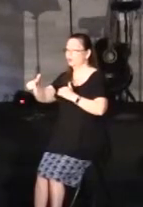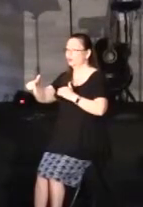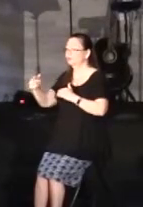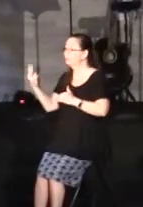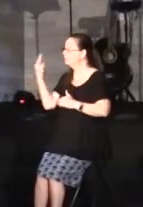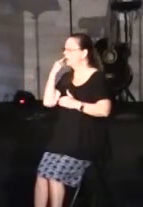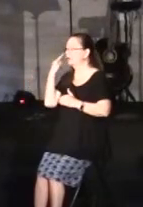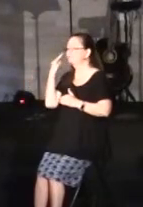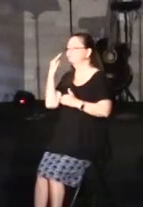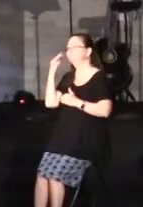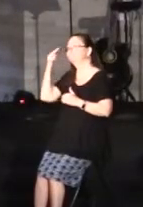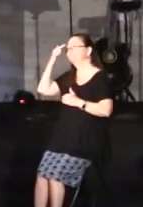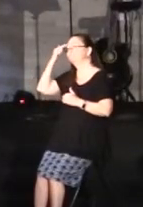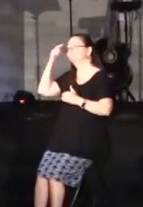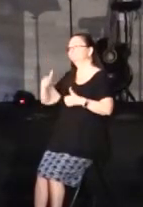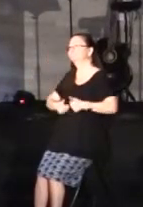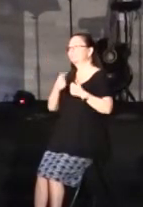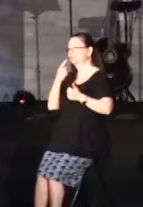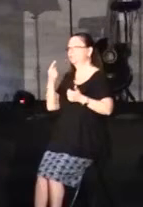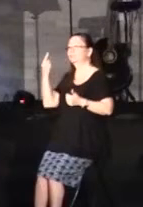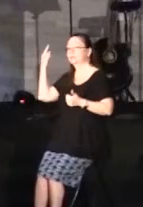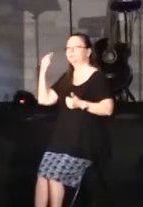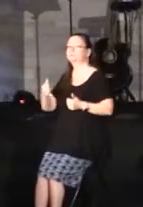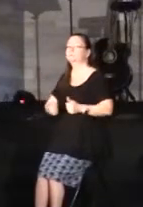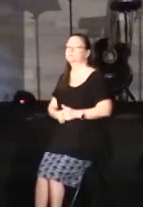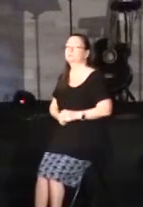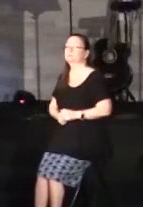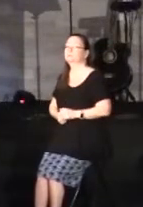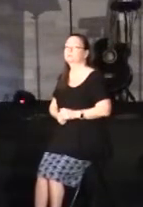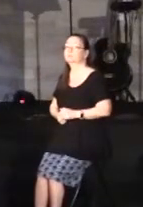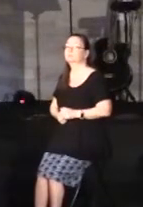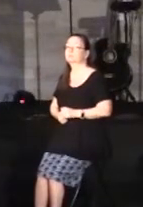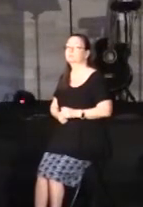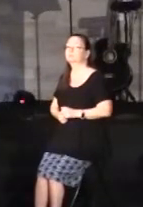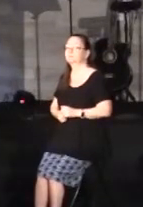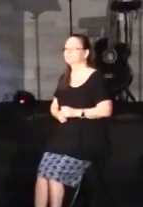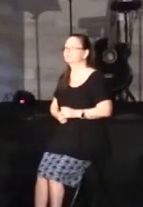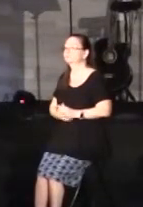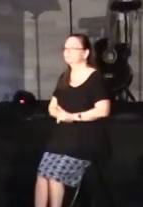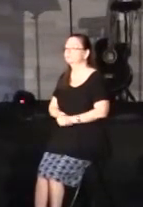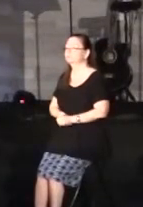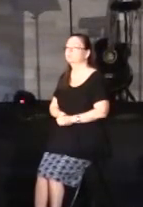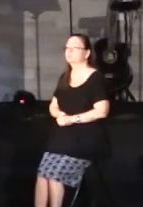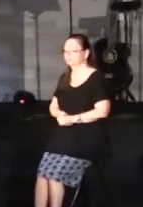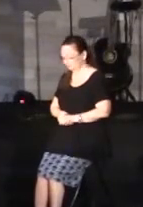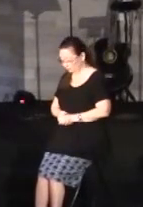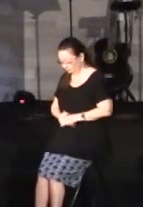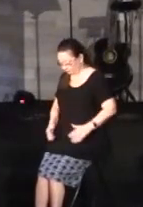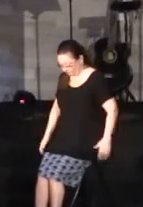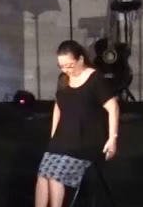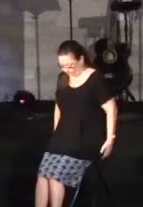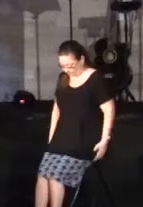looked back and he reflected on his life, and this is what he had to say. This is a trustworthy saying, worthy of full